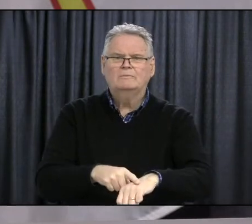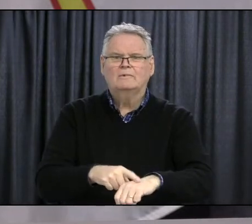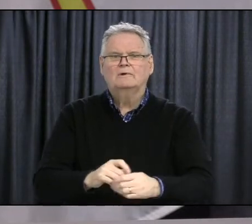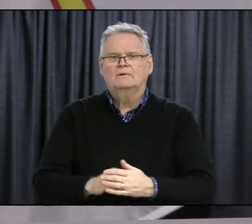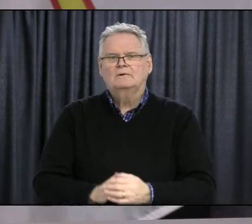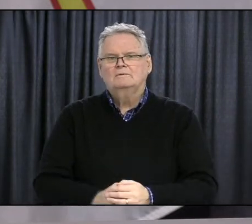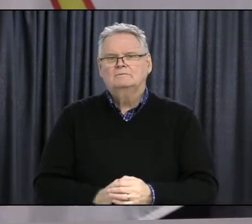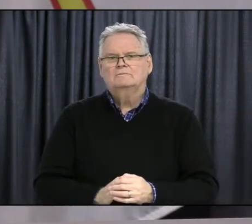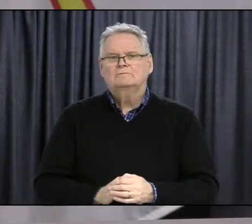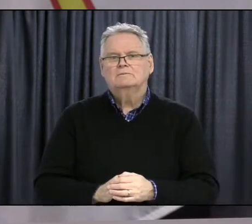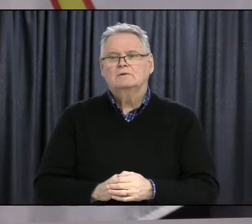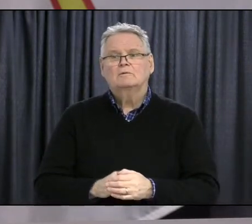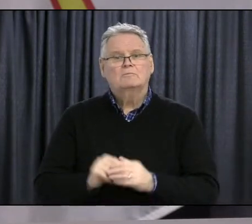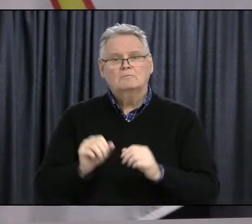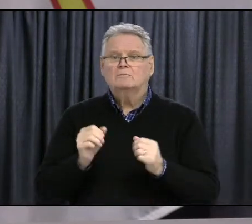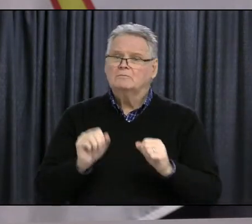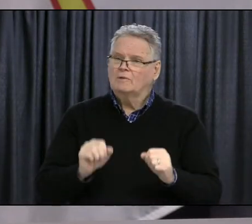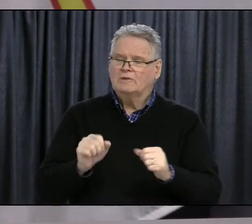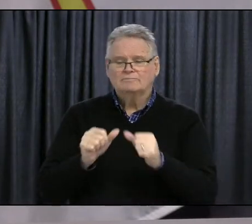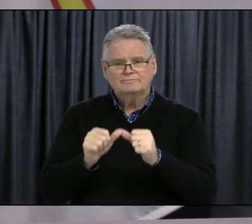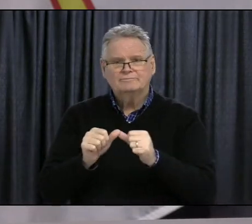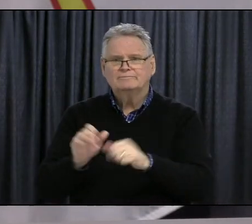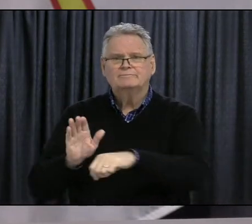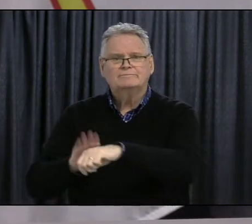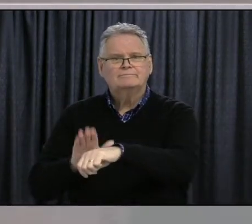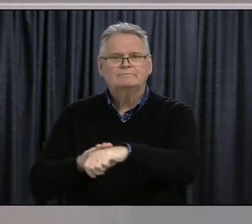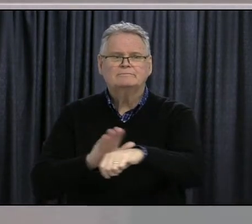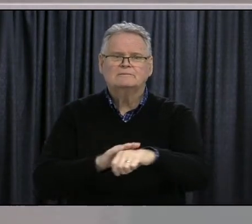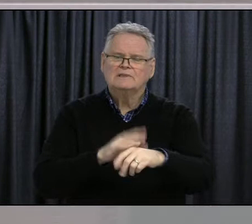get tested if they were in any of these places.